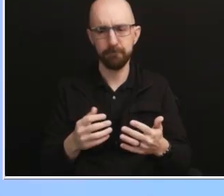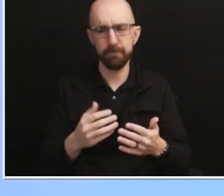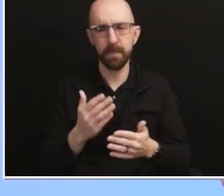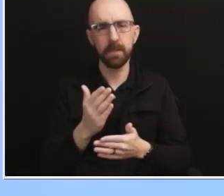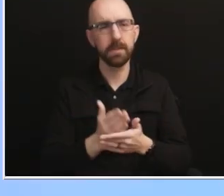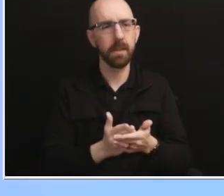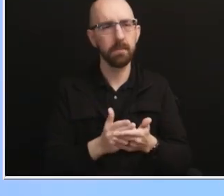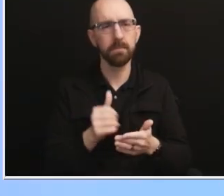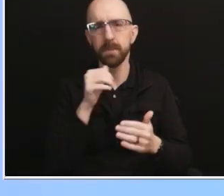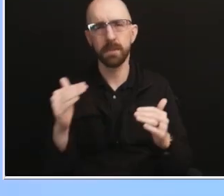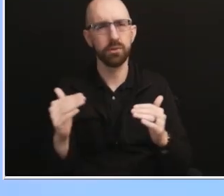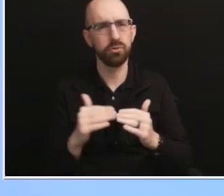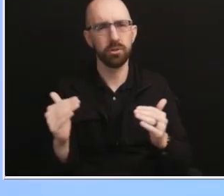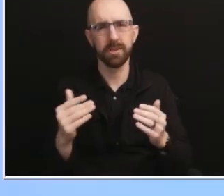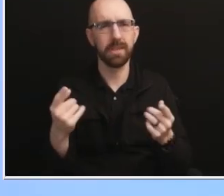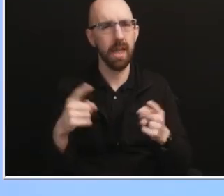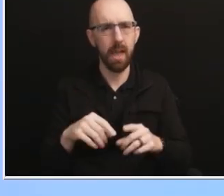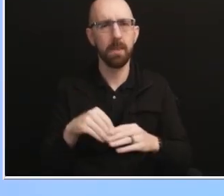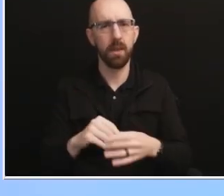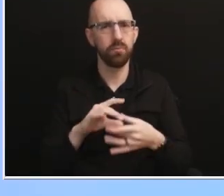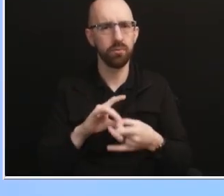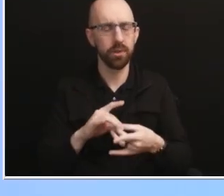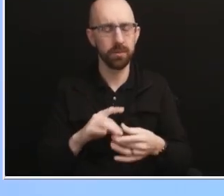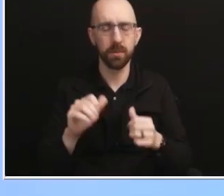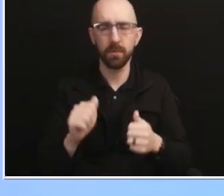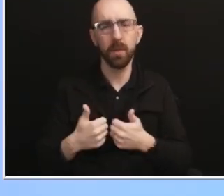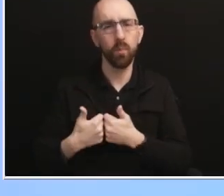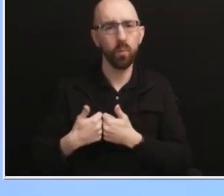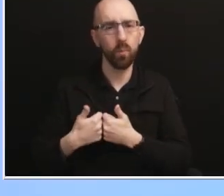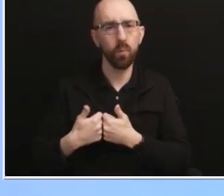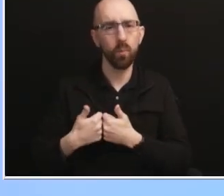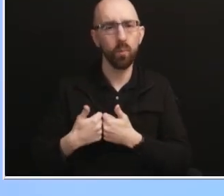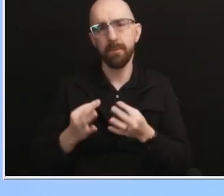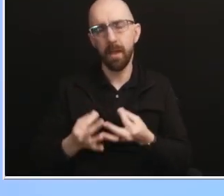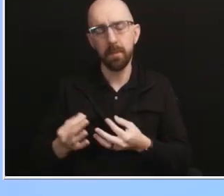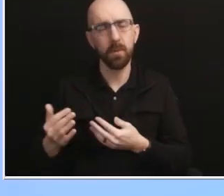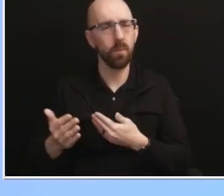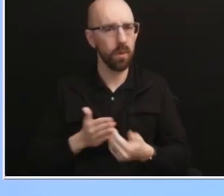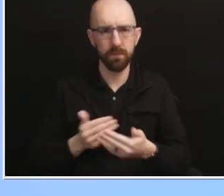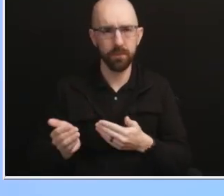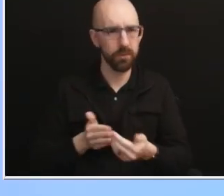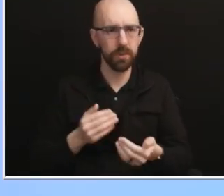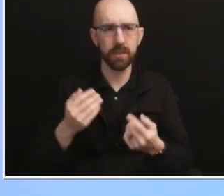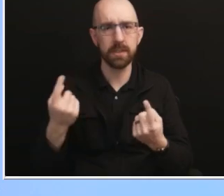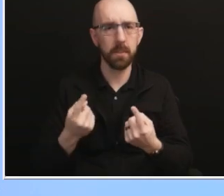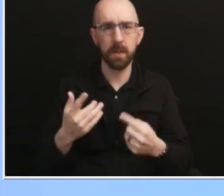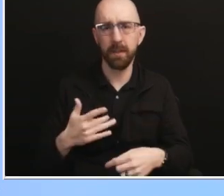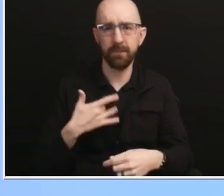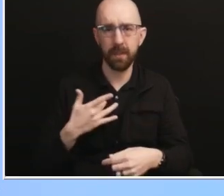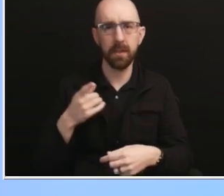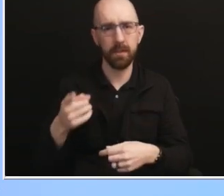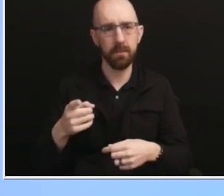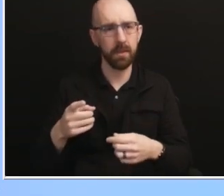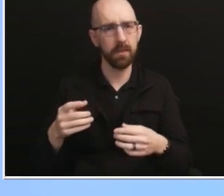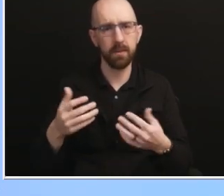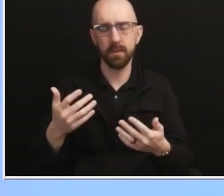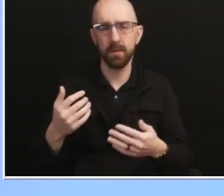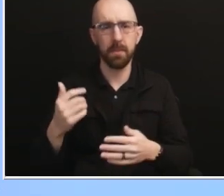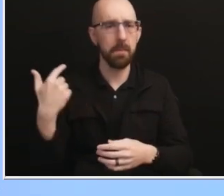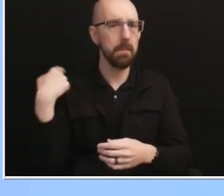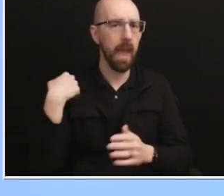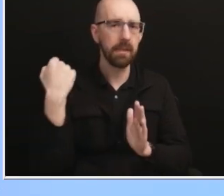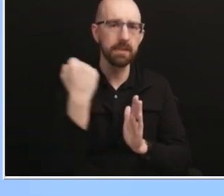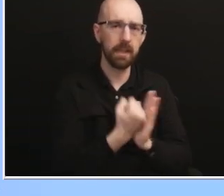has occurred in a relationship, whether it be romantic or family or whatever, that somebody feels that they've been absolutely backstabbed and blindsided